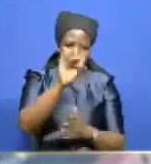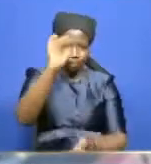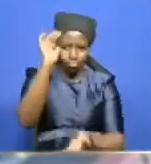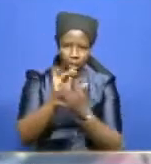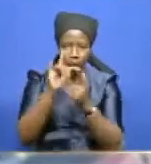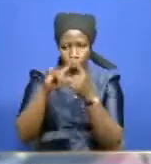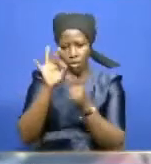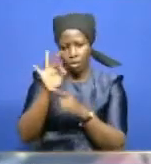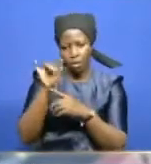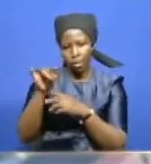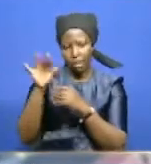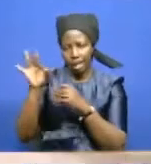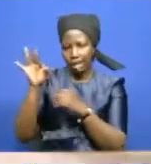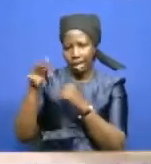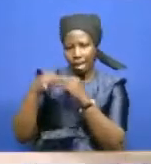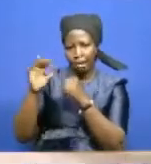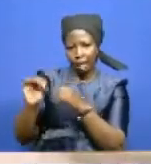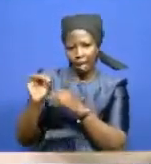3 shillings and 80 cents.